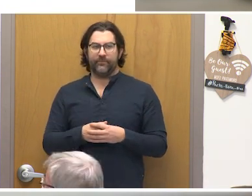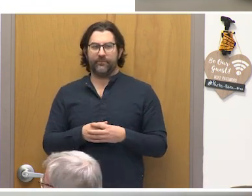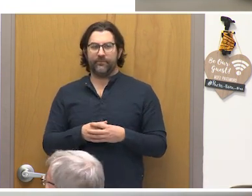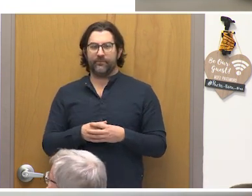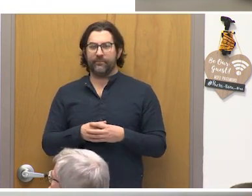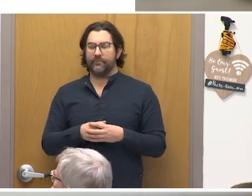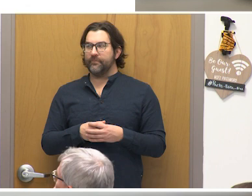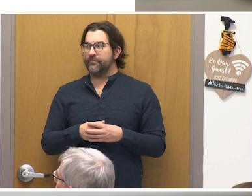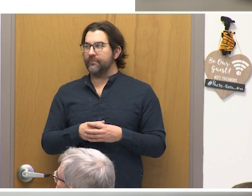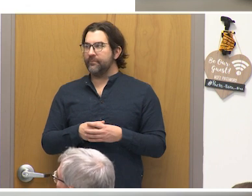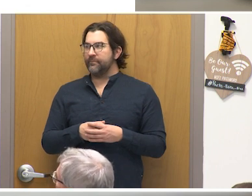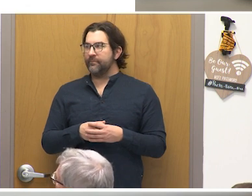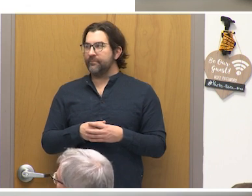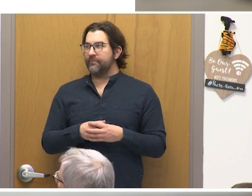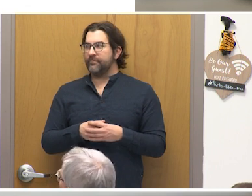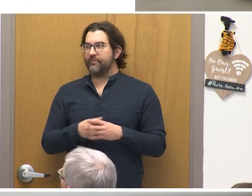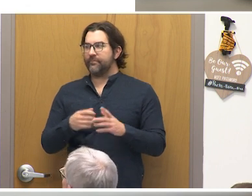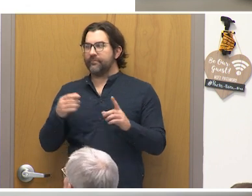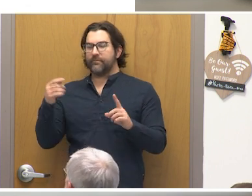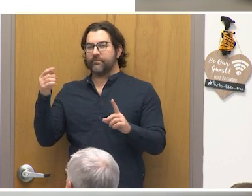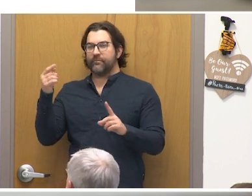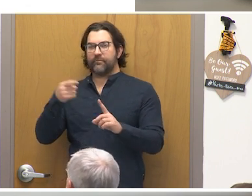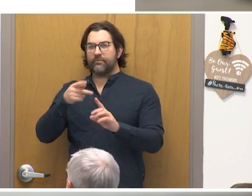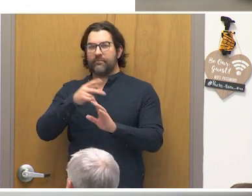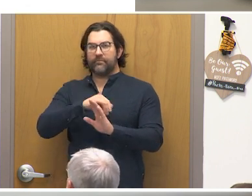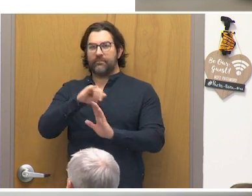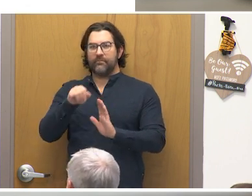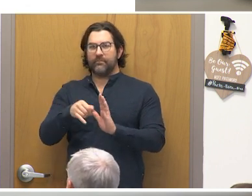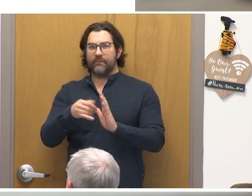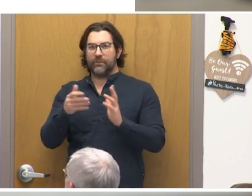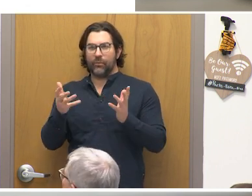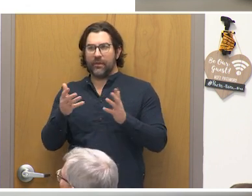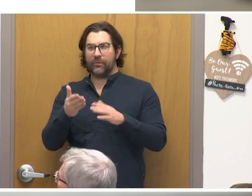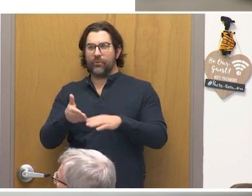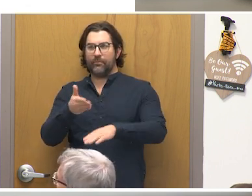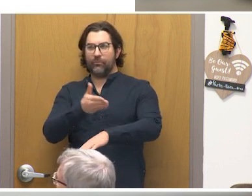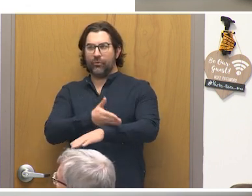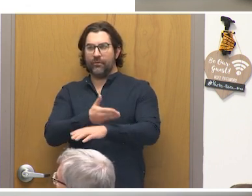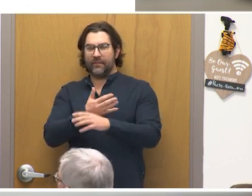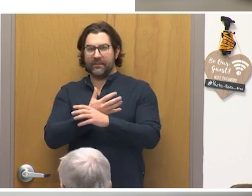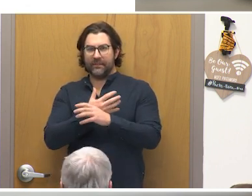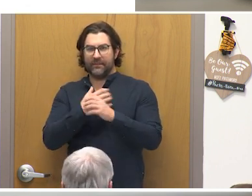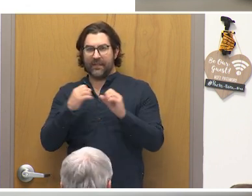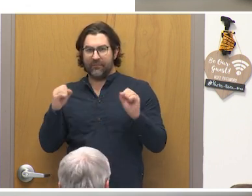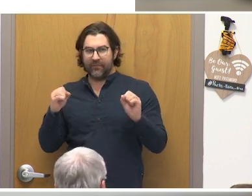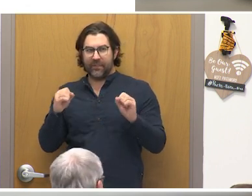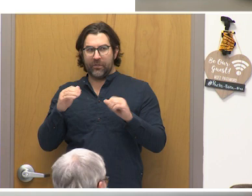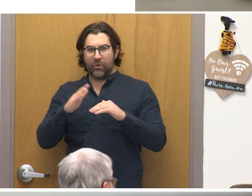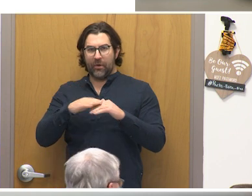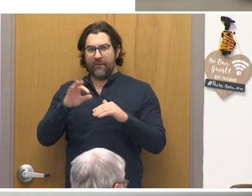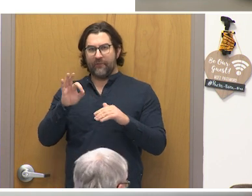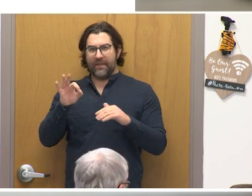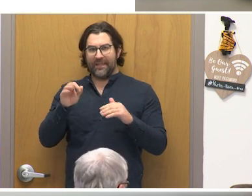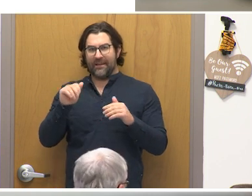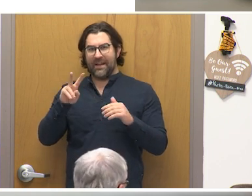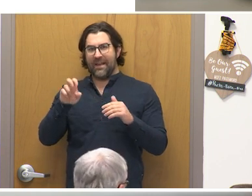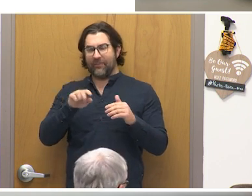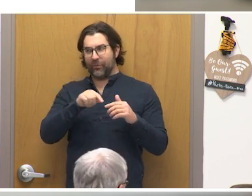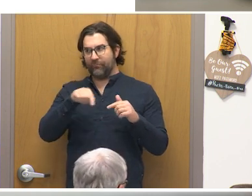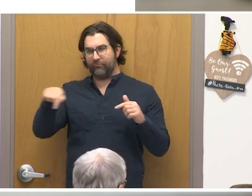Okay, so project purpose. The purpose of this project is to improve the safety along the Frankstown Avenue corridor for all